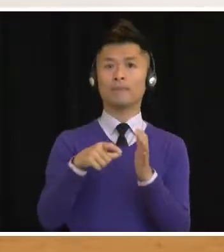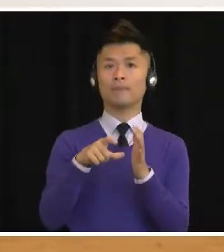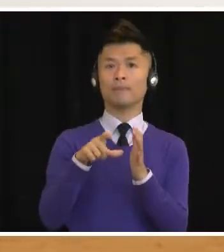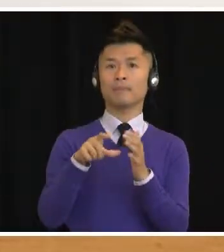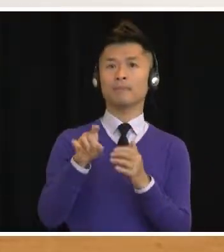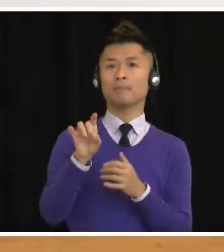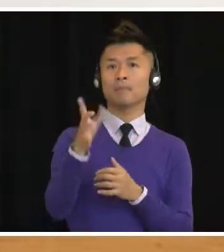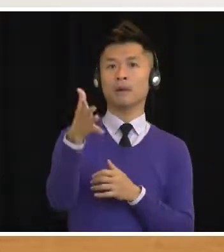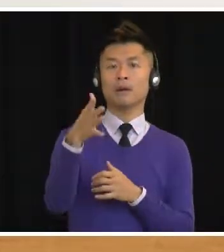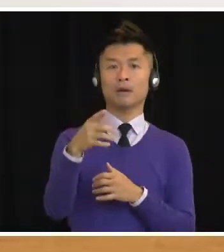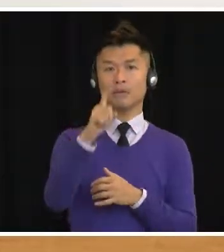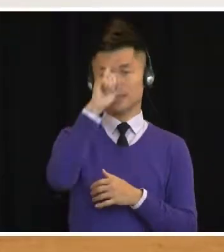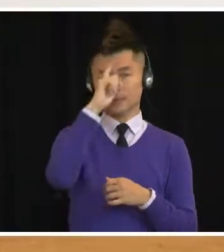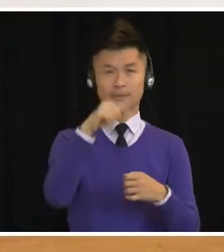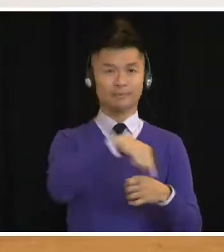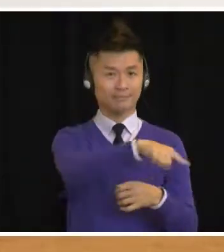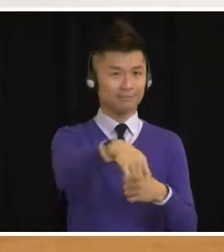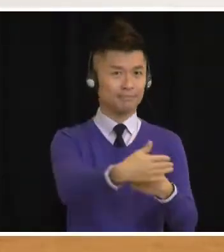While the age of